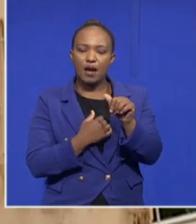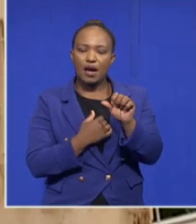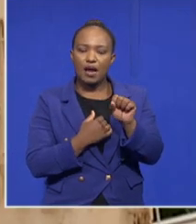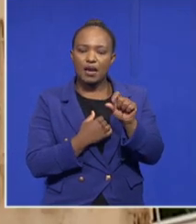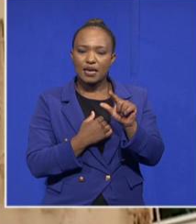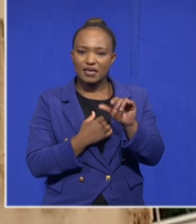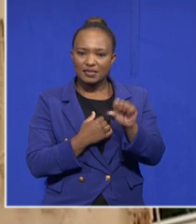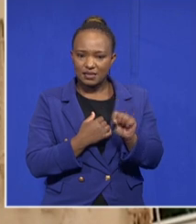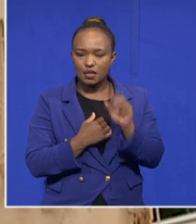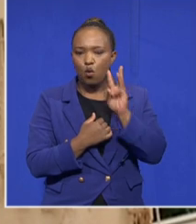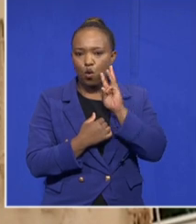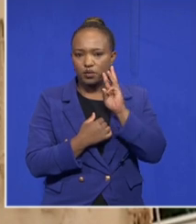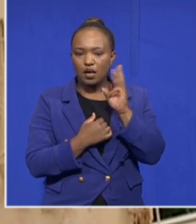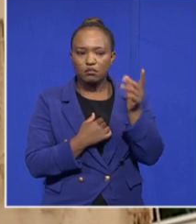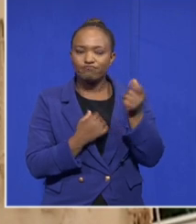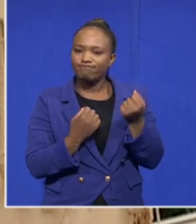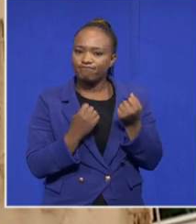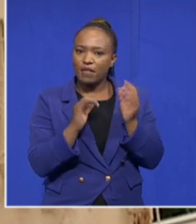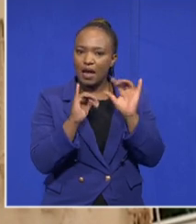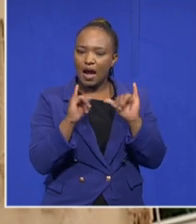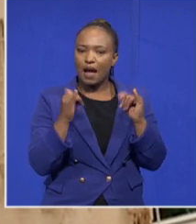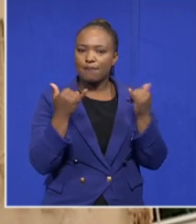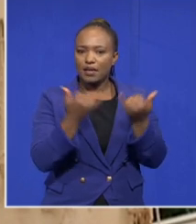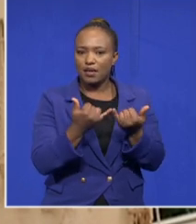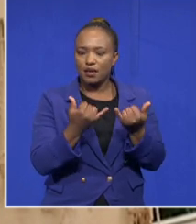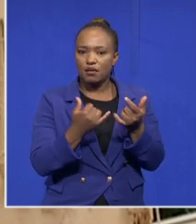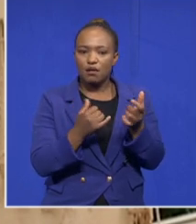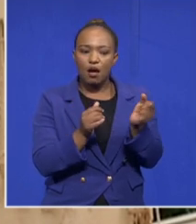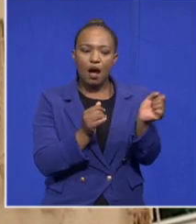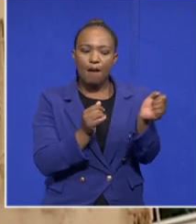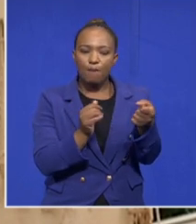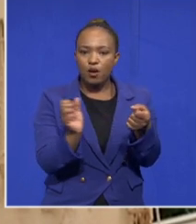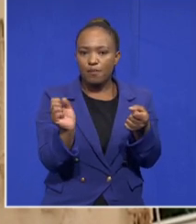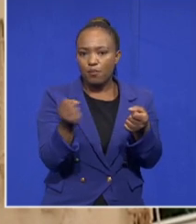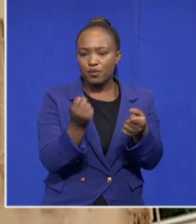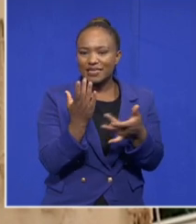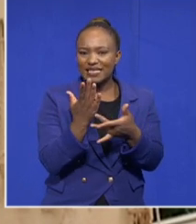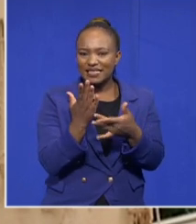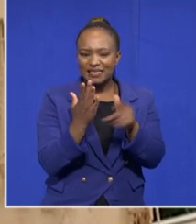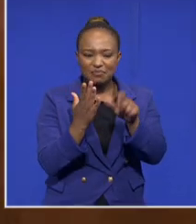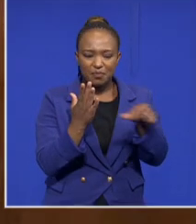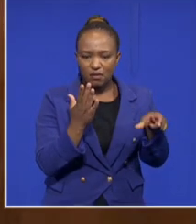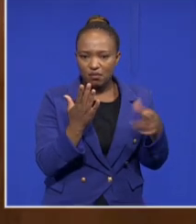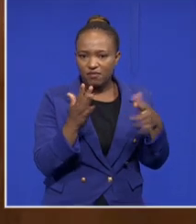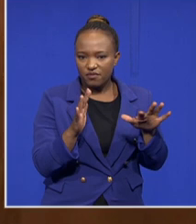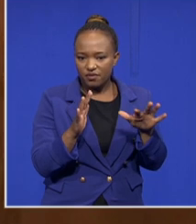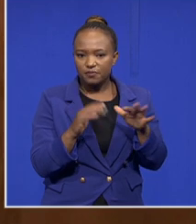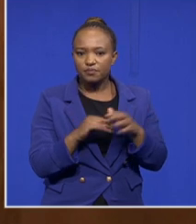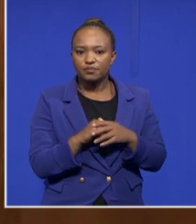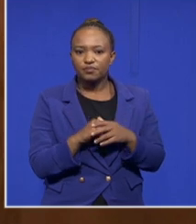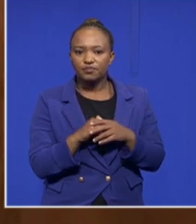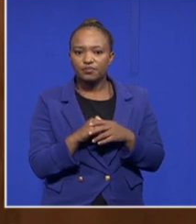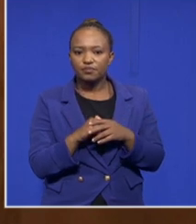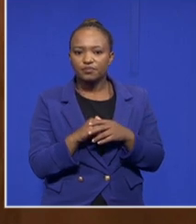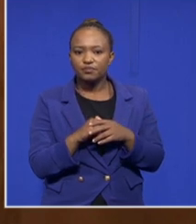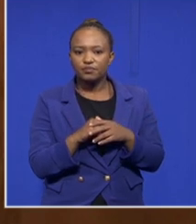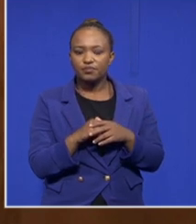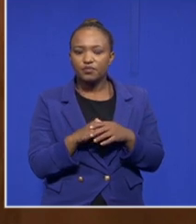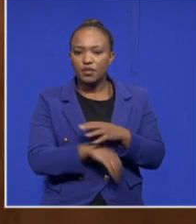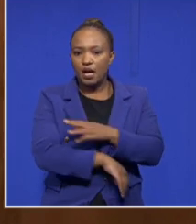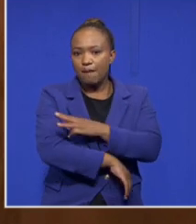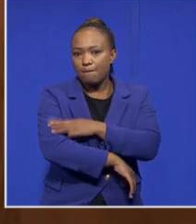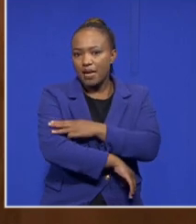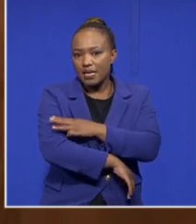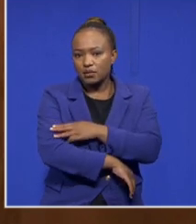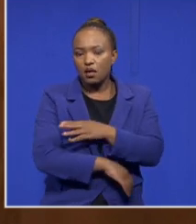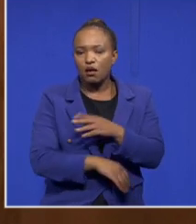provider. They say the appointment of technicians has improved the state of water provision. The appointed plant manager, who is a qualified senior